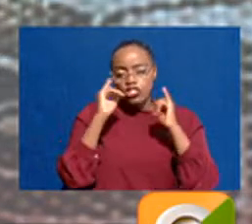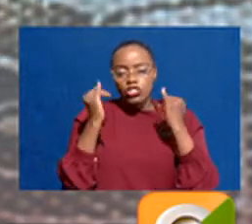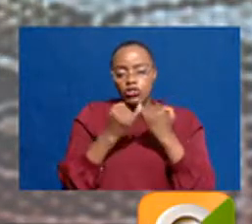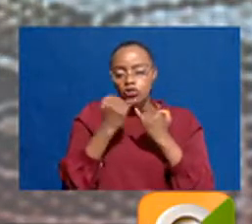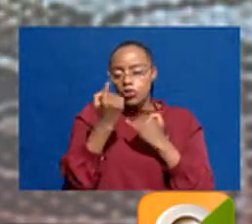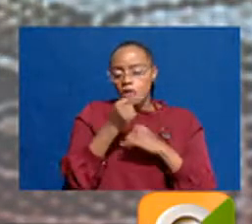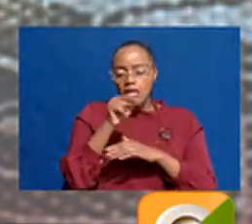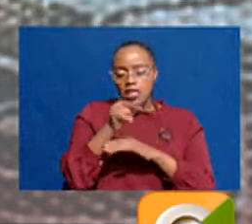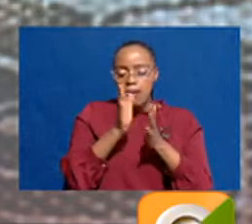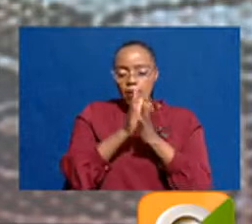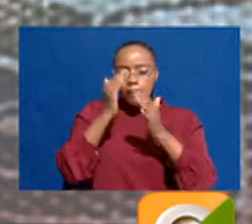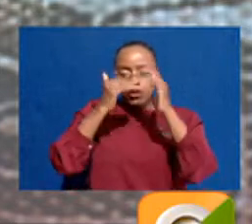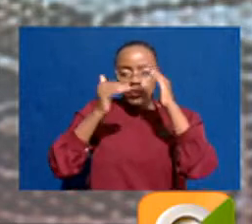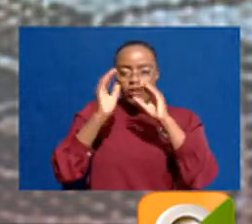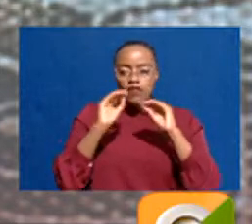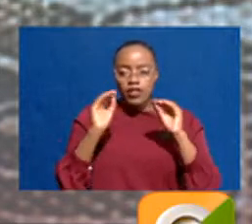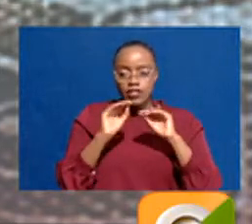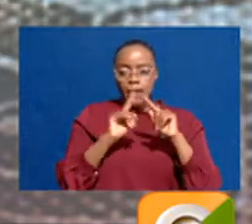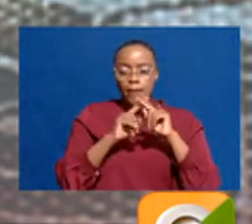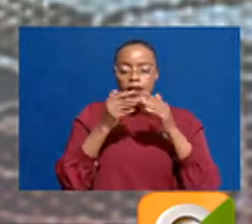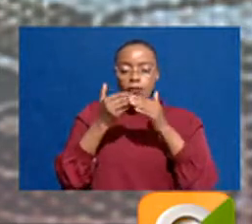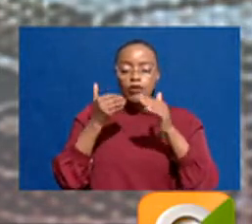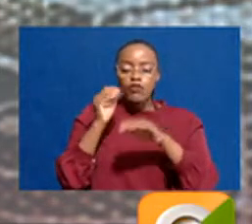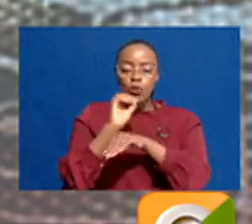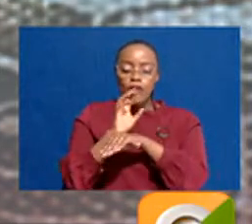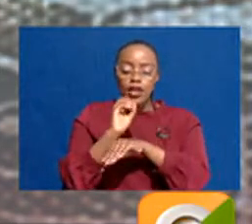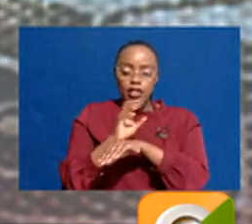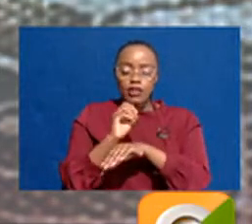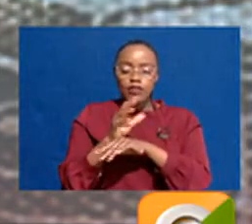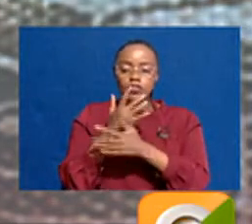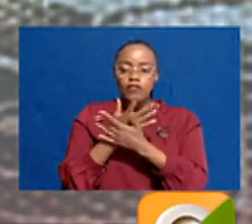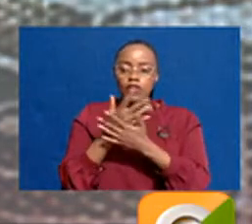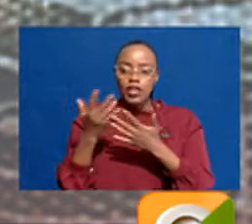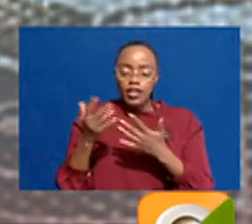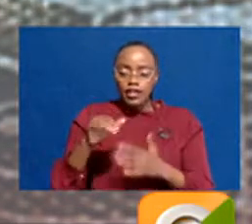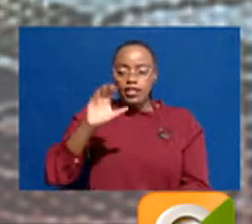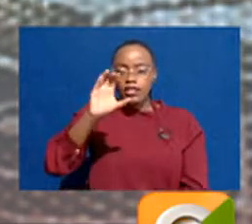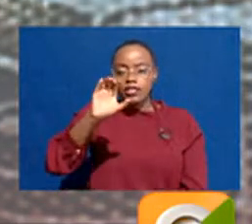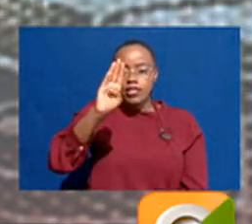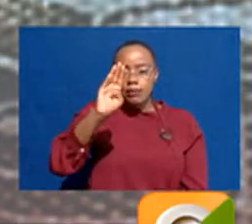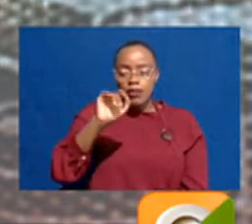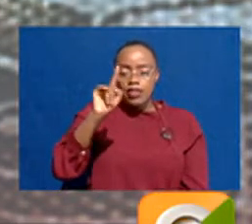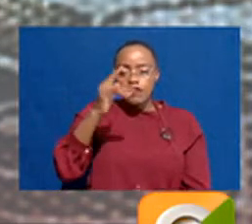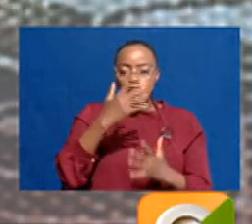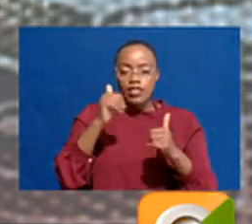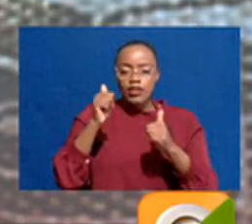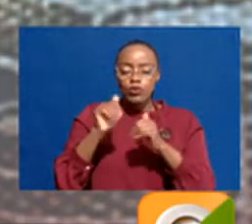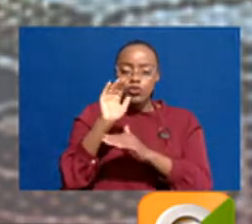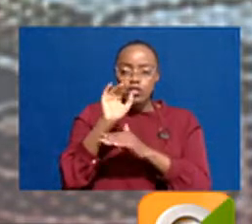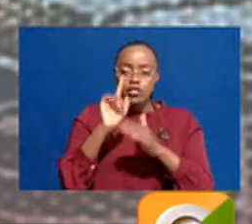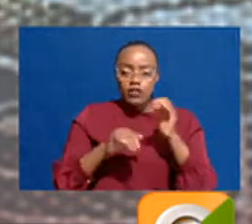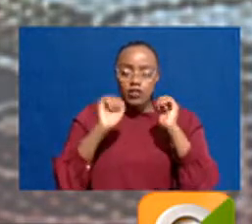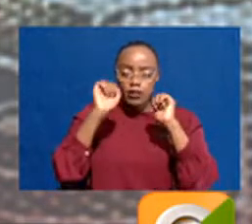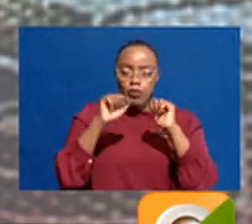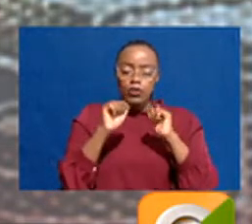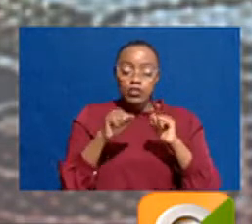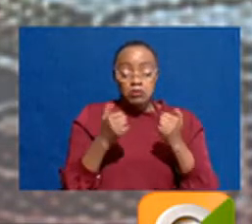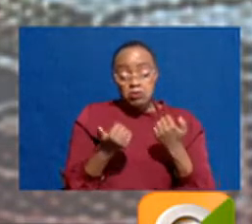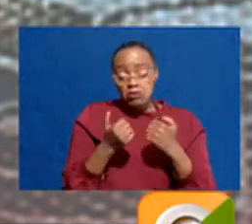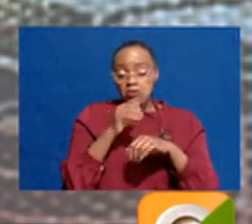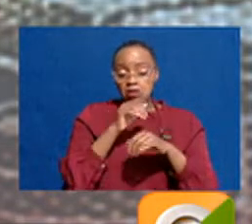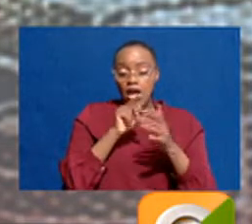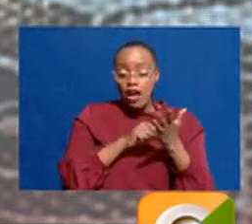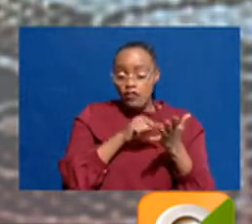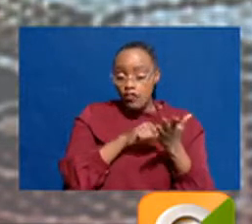universities. Mm-hmm. Before we advise on any CBA, the first thing we ask is, can you afford? Mm-hmm. Remember, one